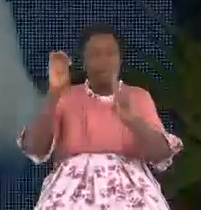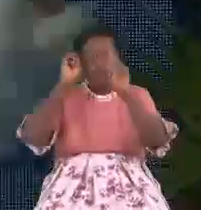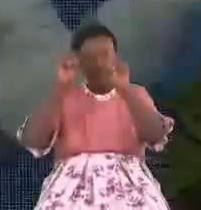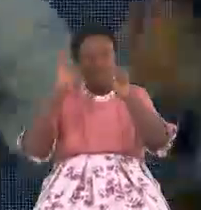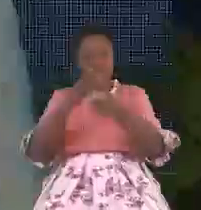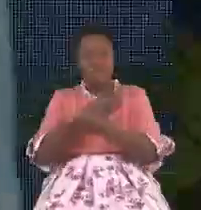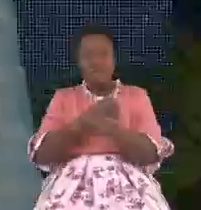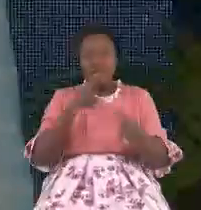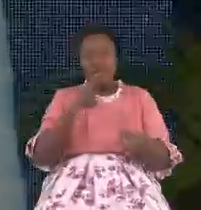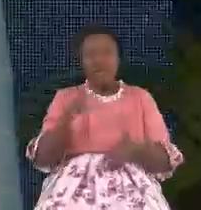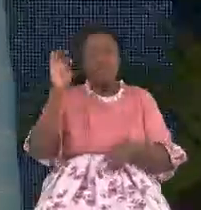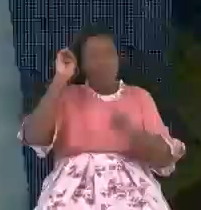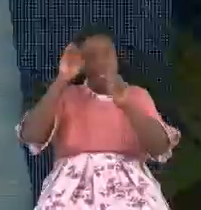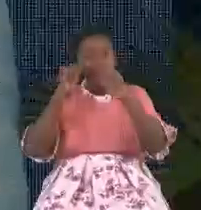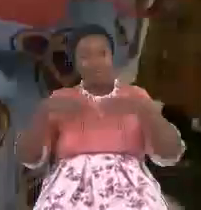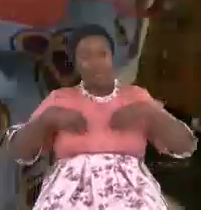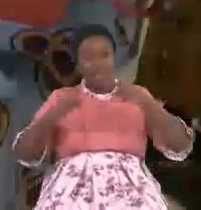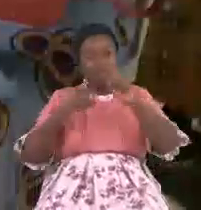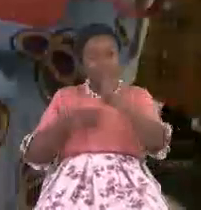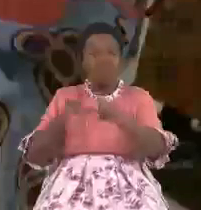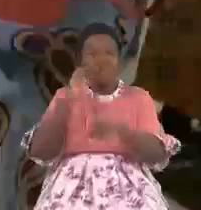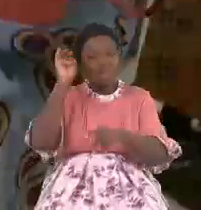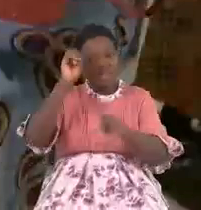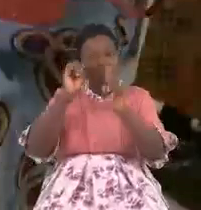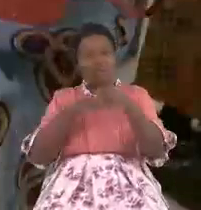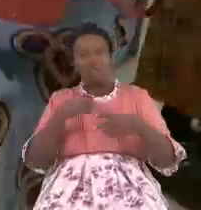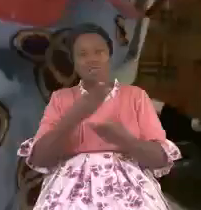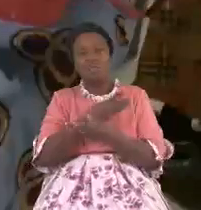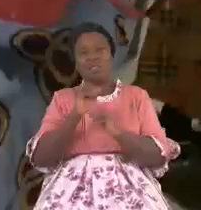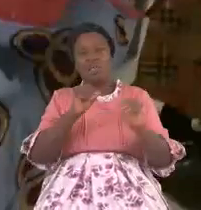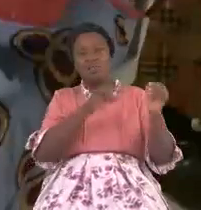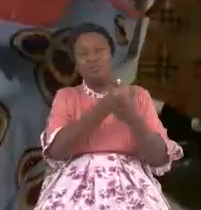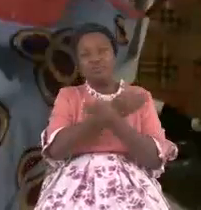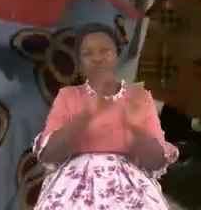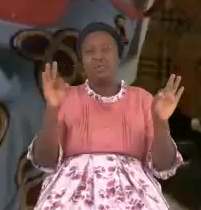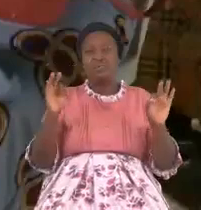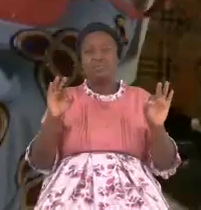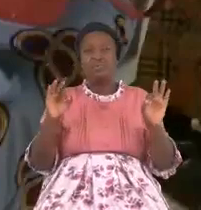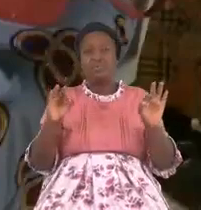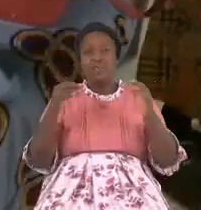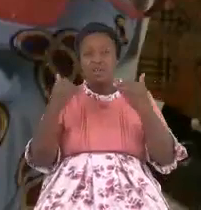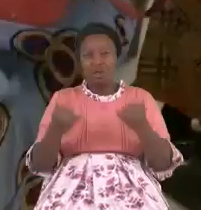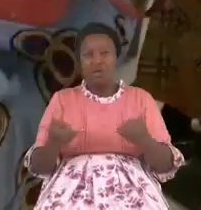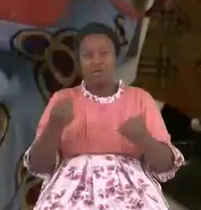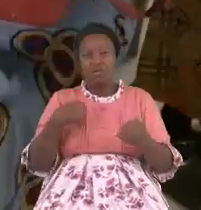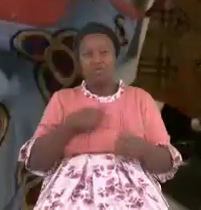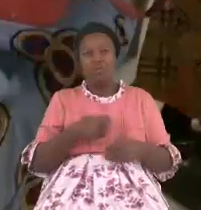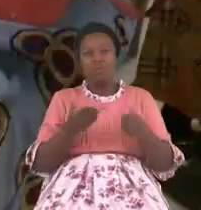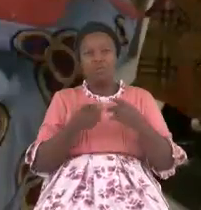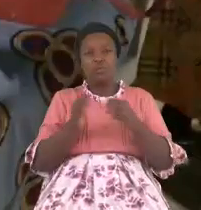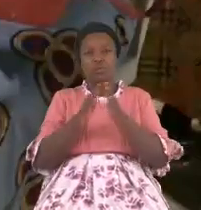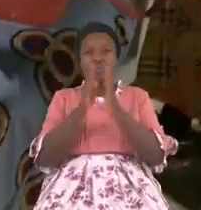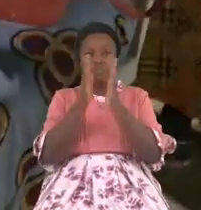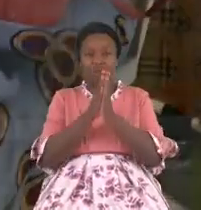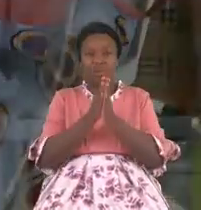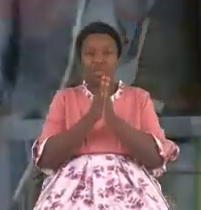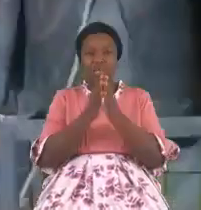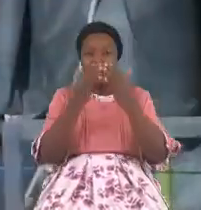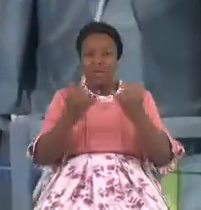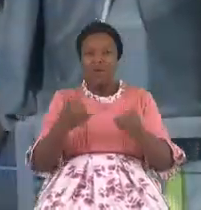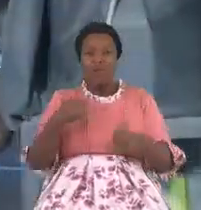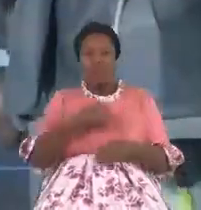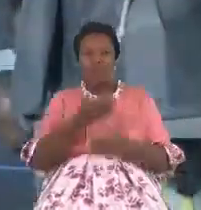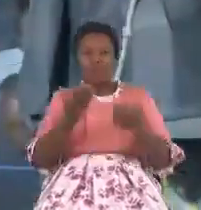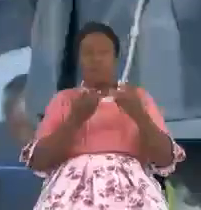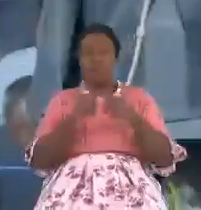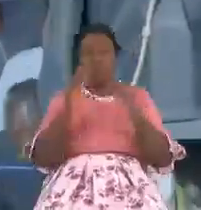it will set you free it's about an eyes closed it's vouch and